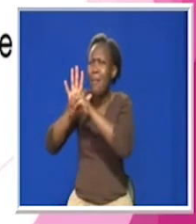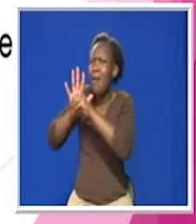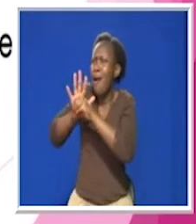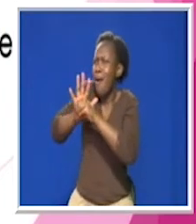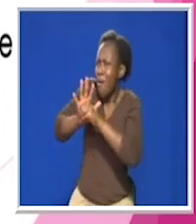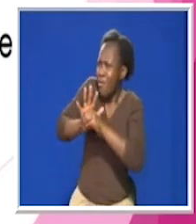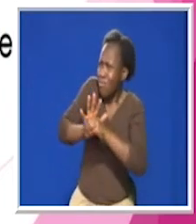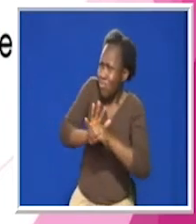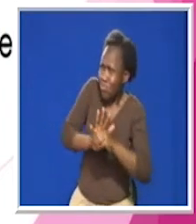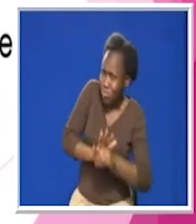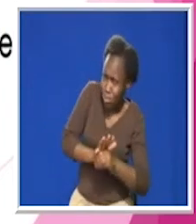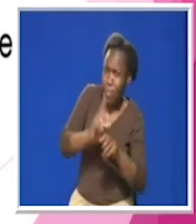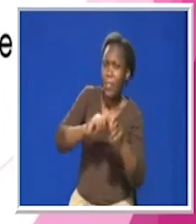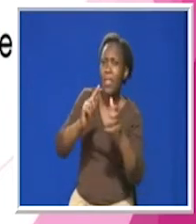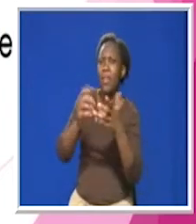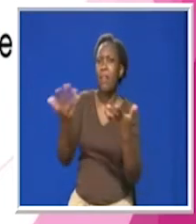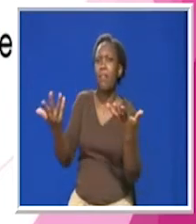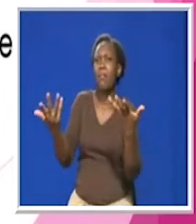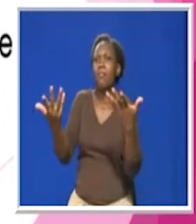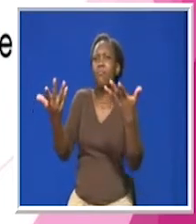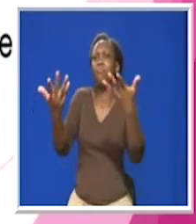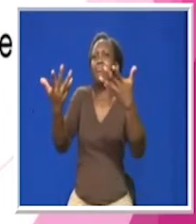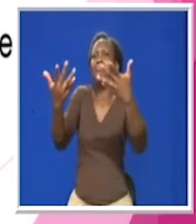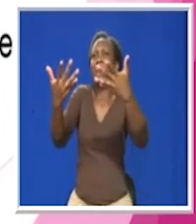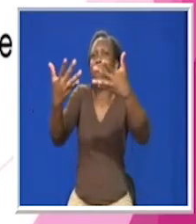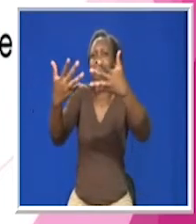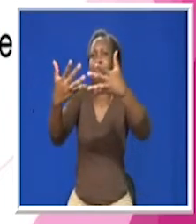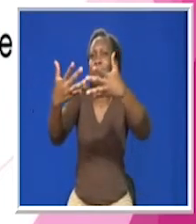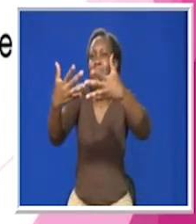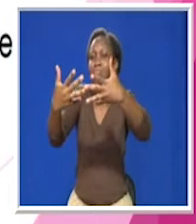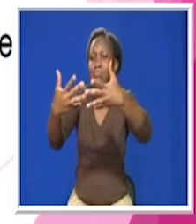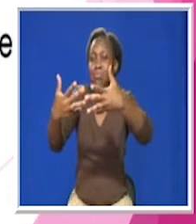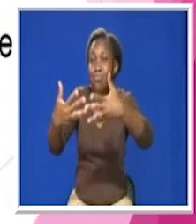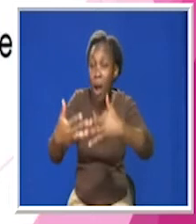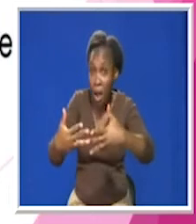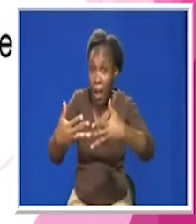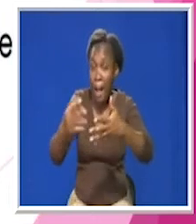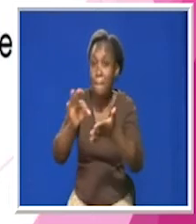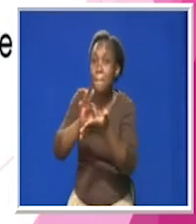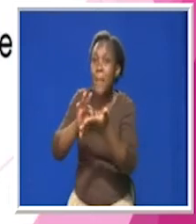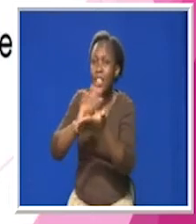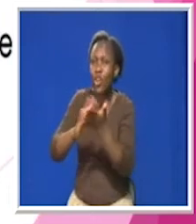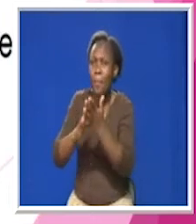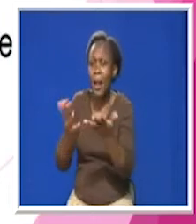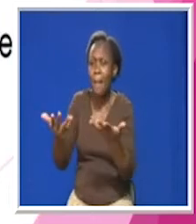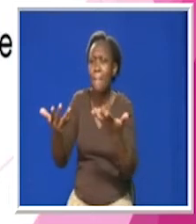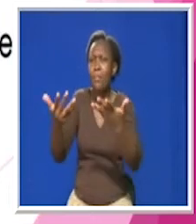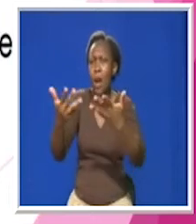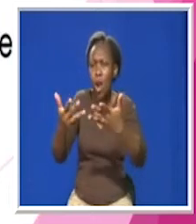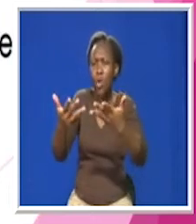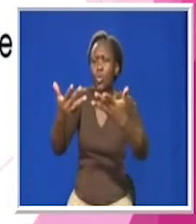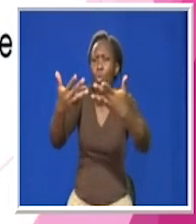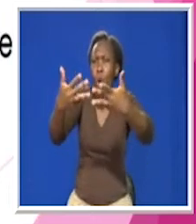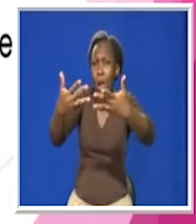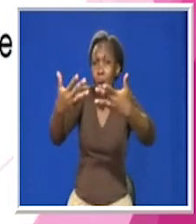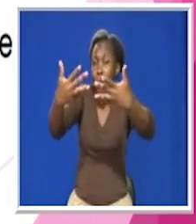bring the reacting gas particles closer to one another. As the particles come closer to one another,